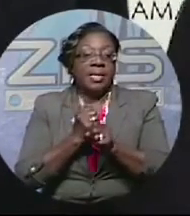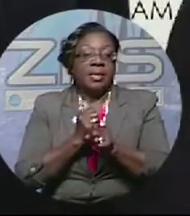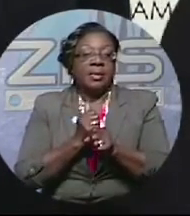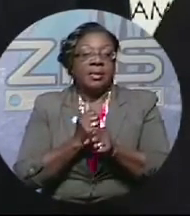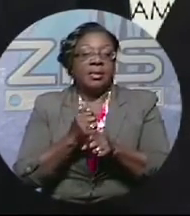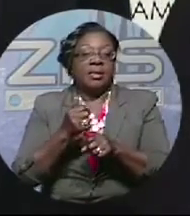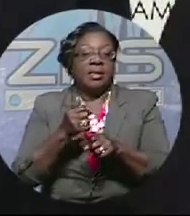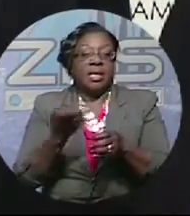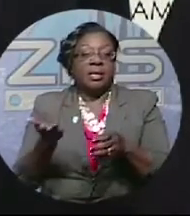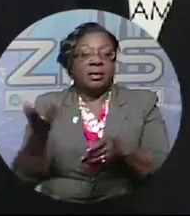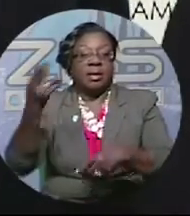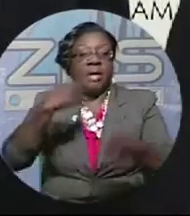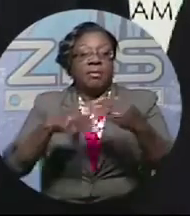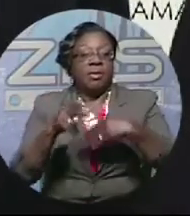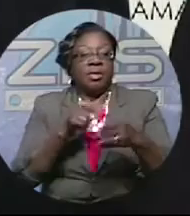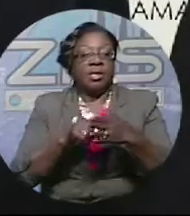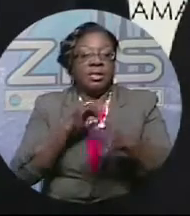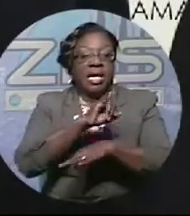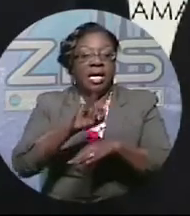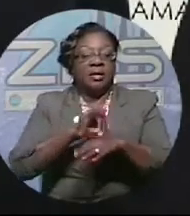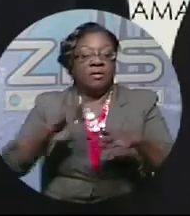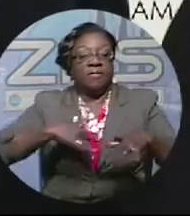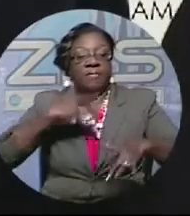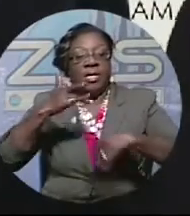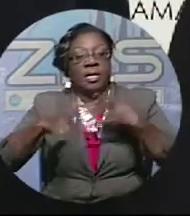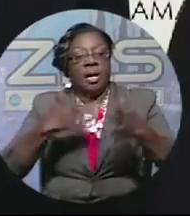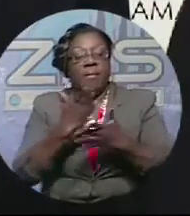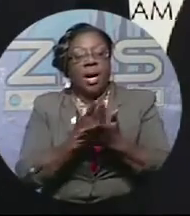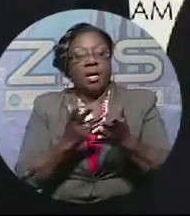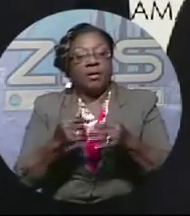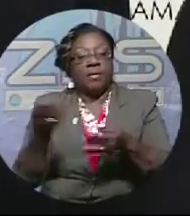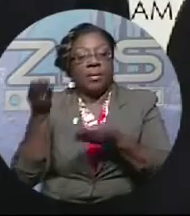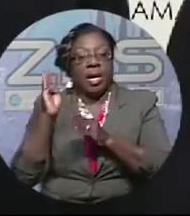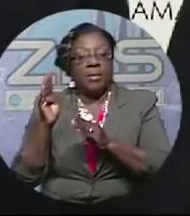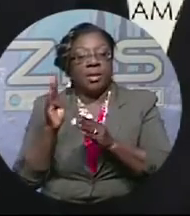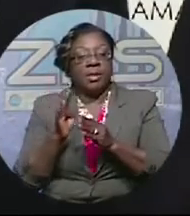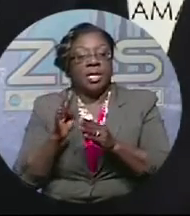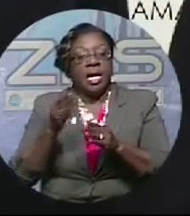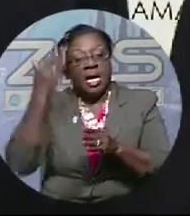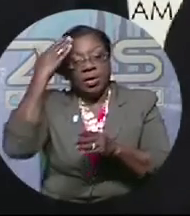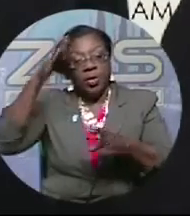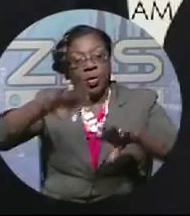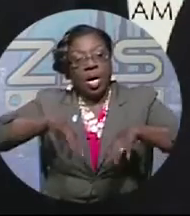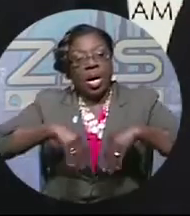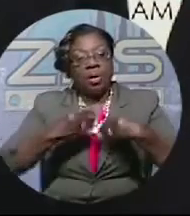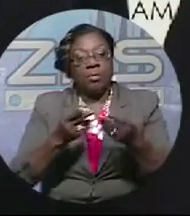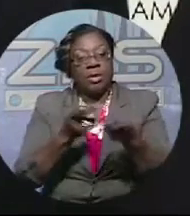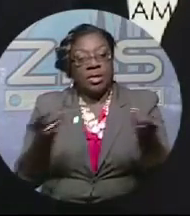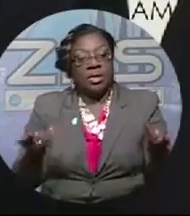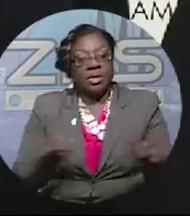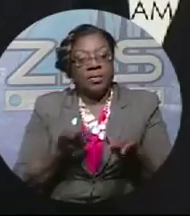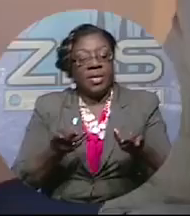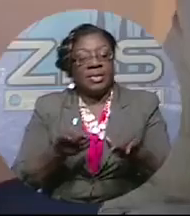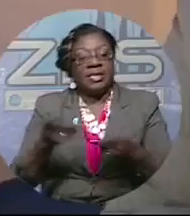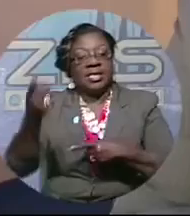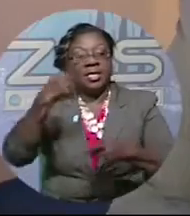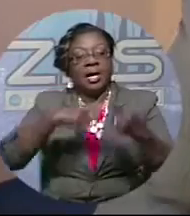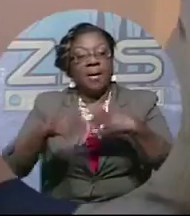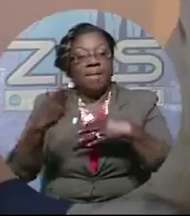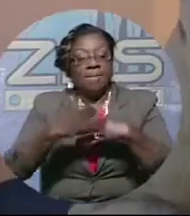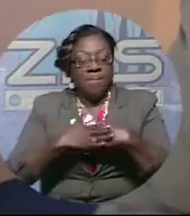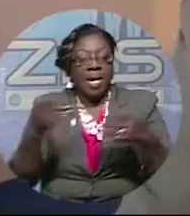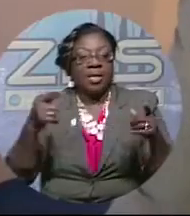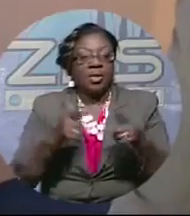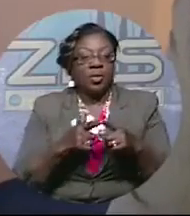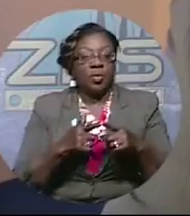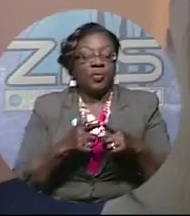this island to feel a part of the Bahamas and to know how this is a place that they should come back to. And as alluded